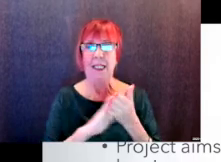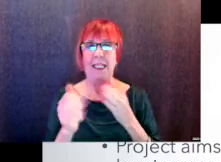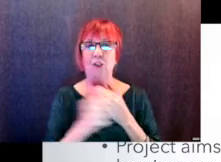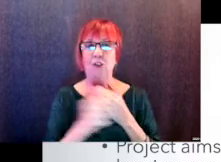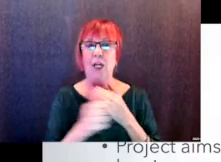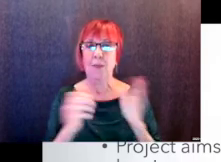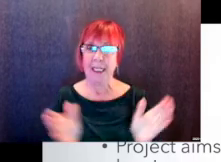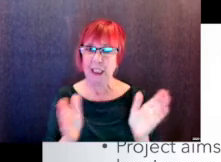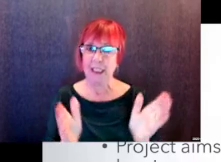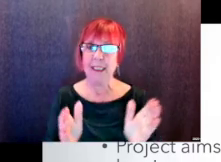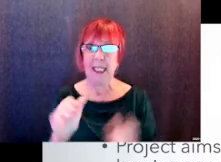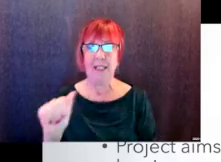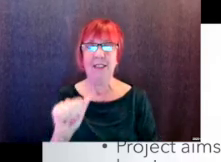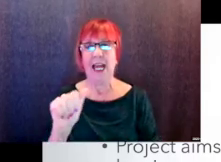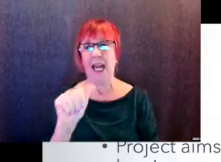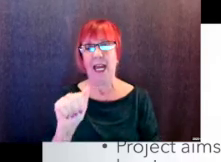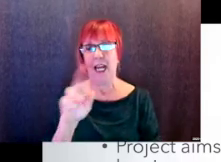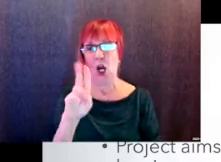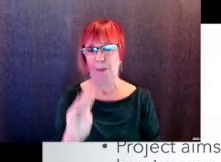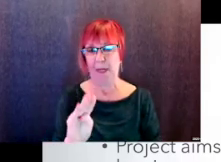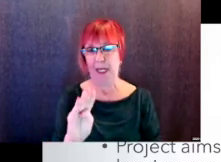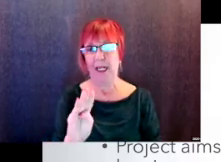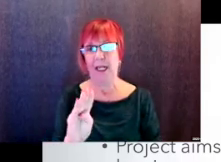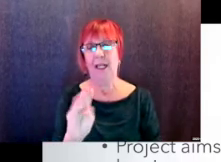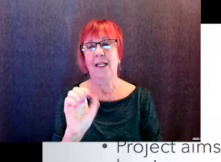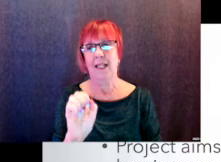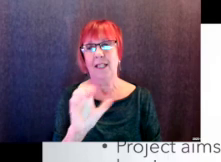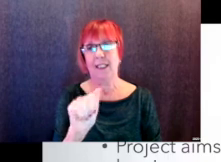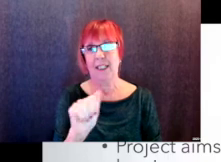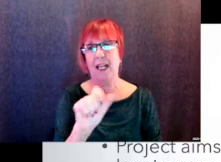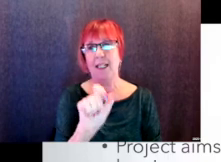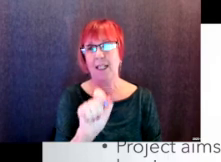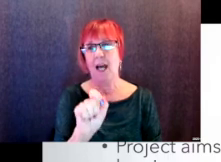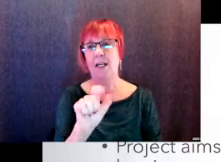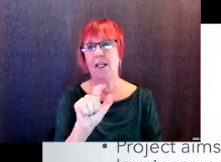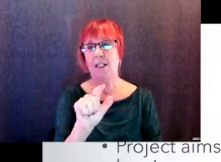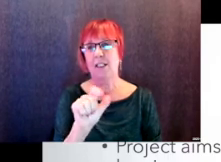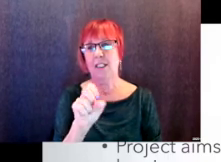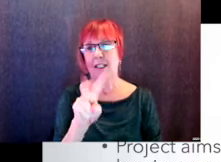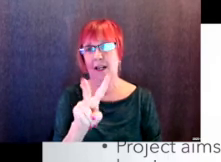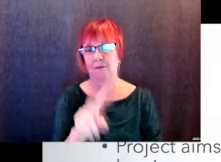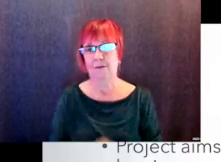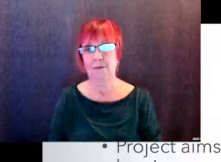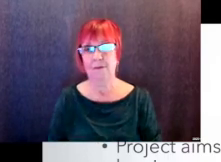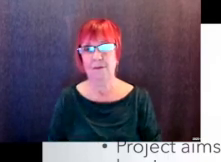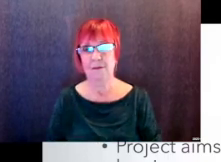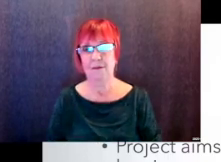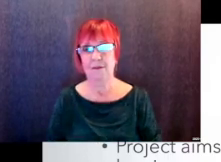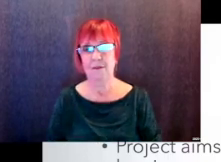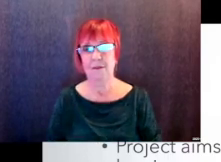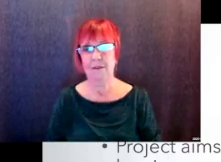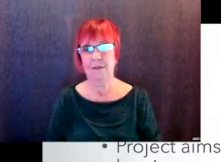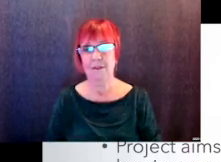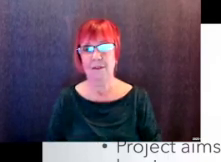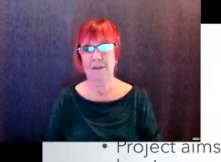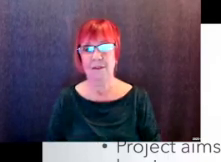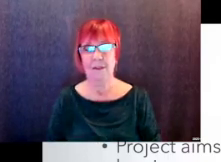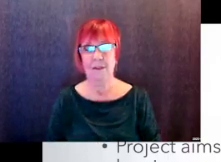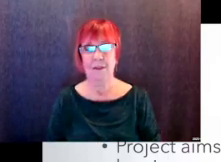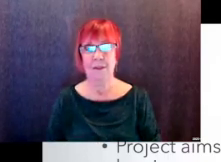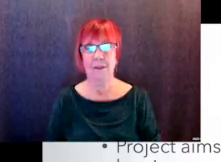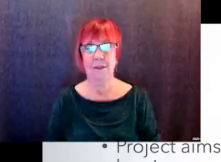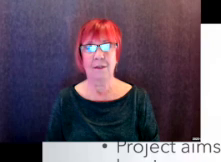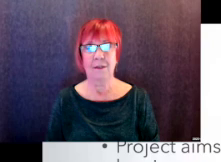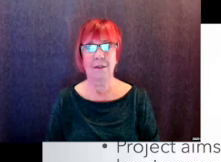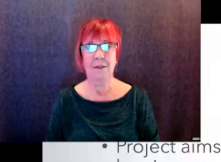For our current grant, we have $13 million, and we have a new solicitation going out for an